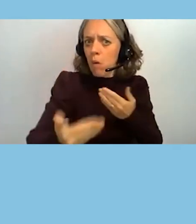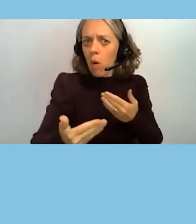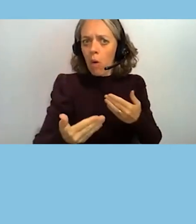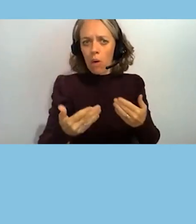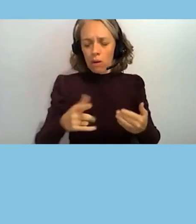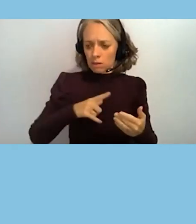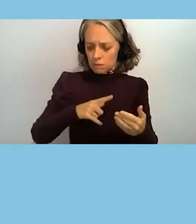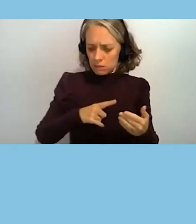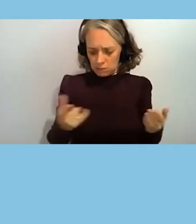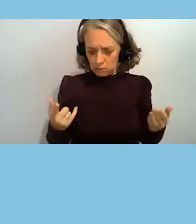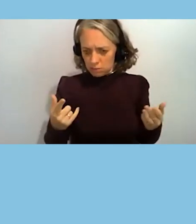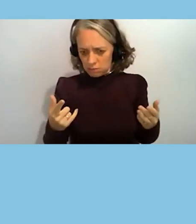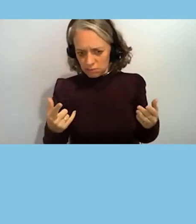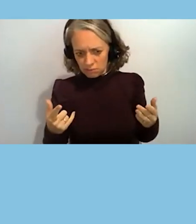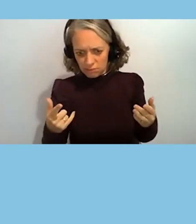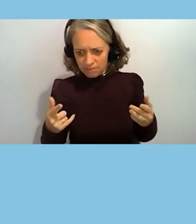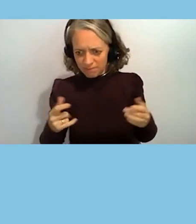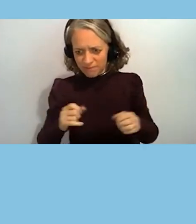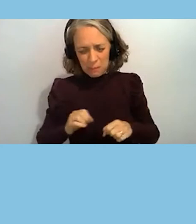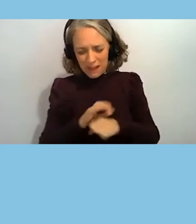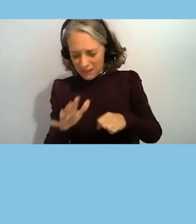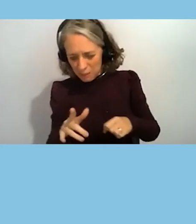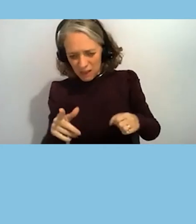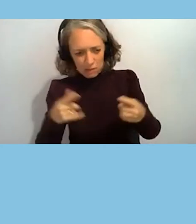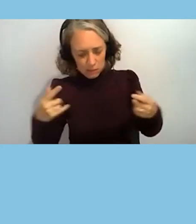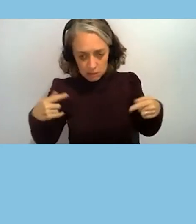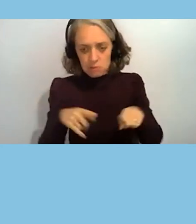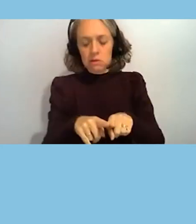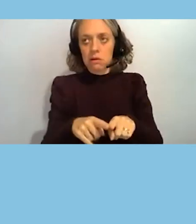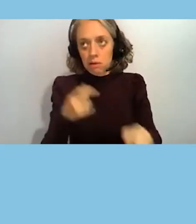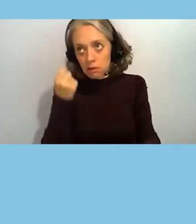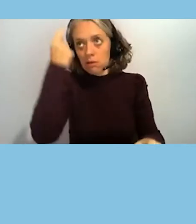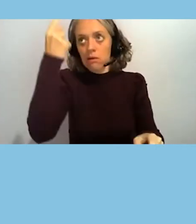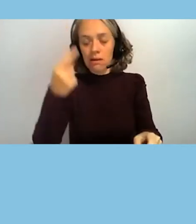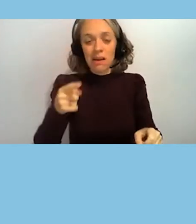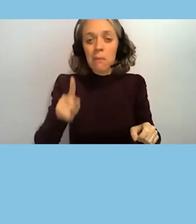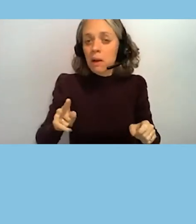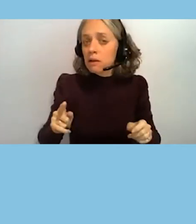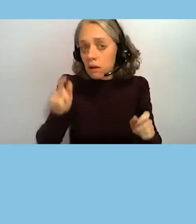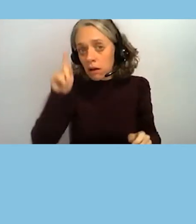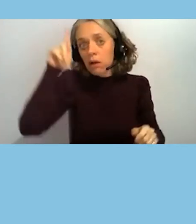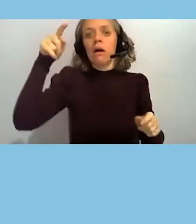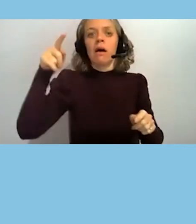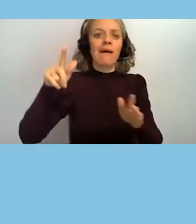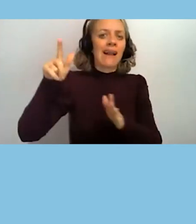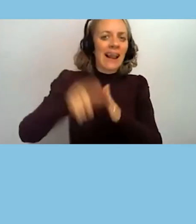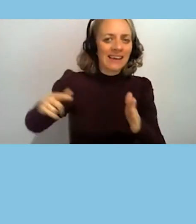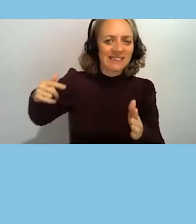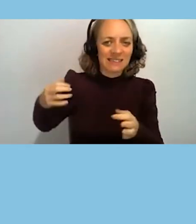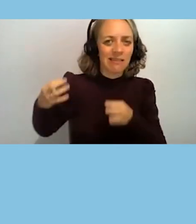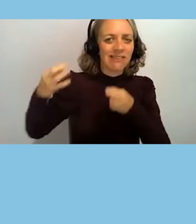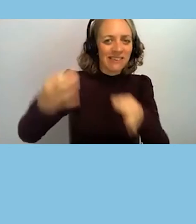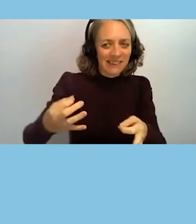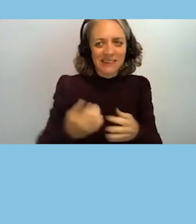strangely synced, in some cases, pandemic context. These were belated realizations, in many cases, including, I'll